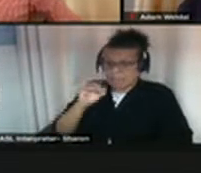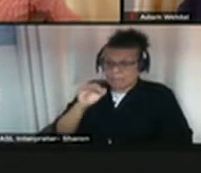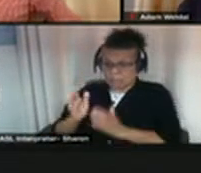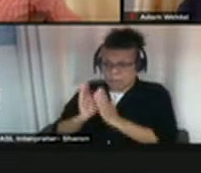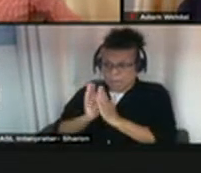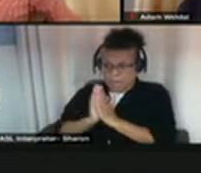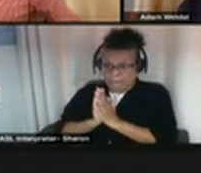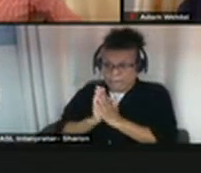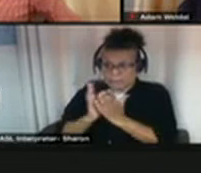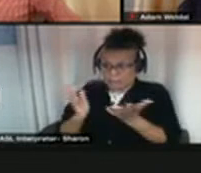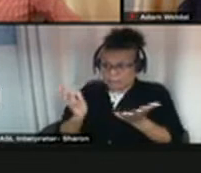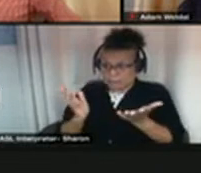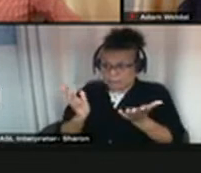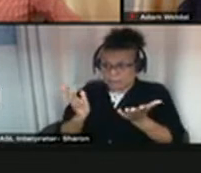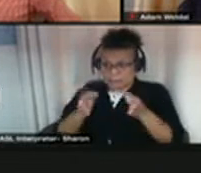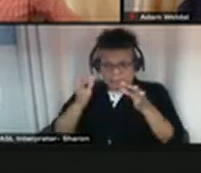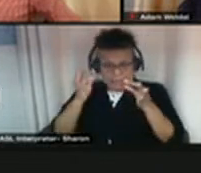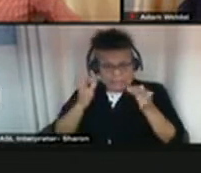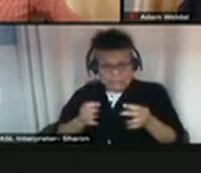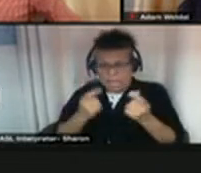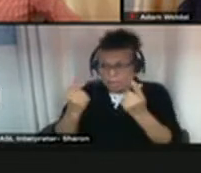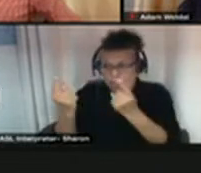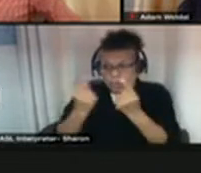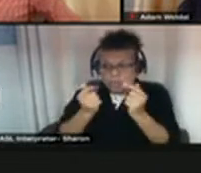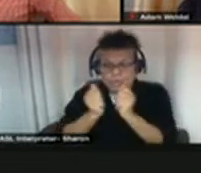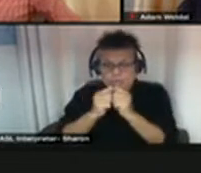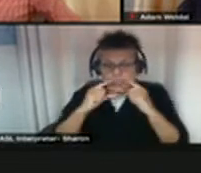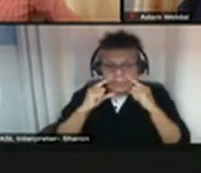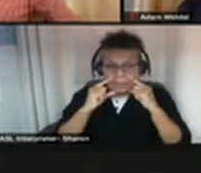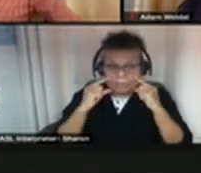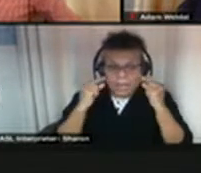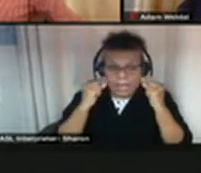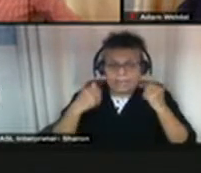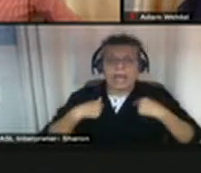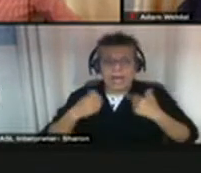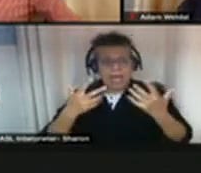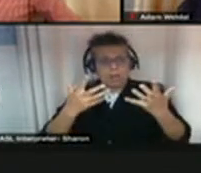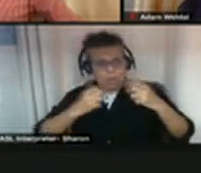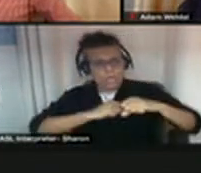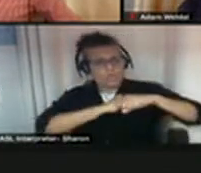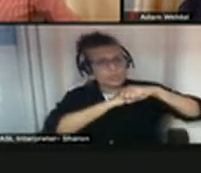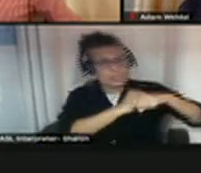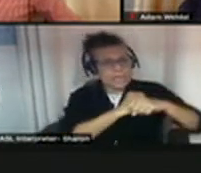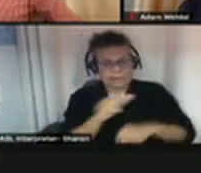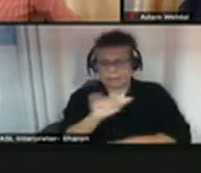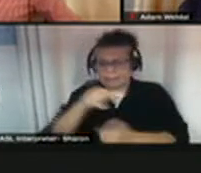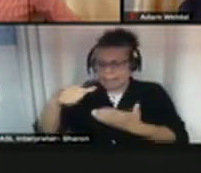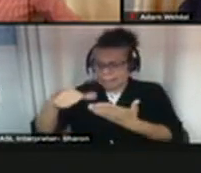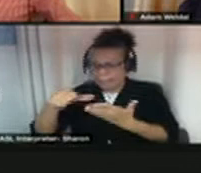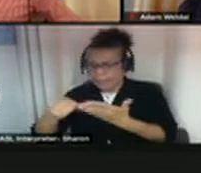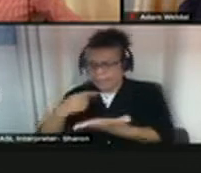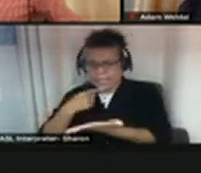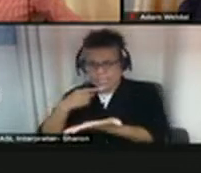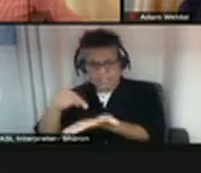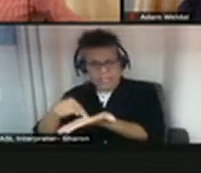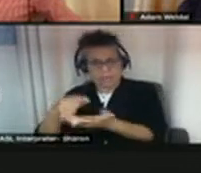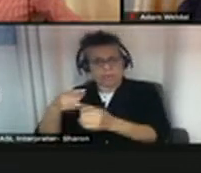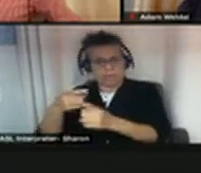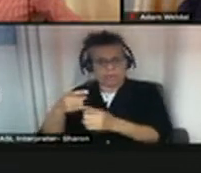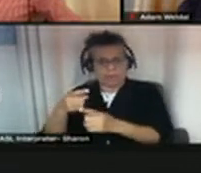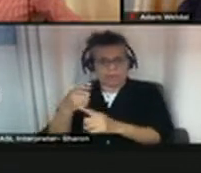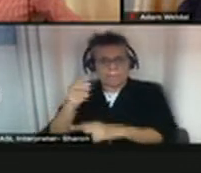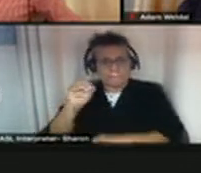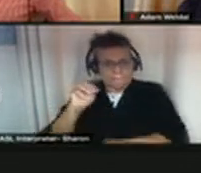we're going to decide what we want to do, I want to protect, as the letter states from Mr.